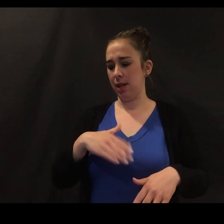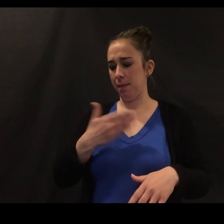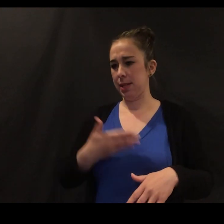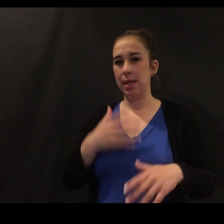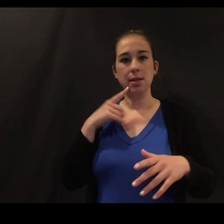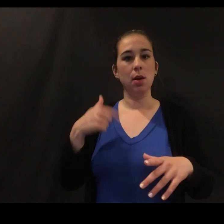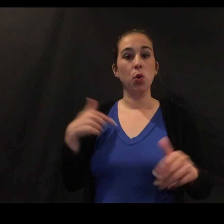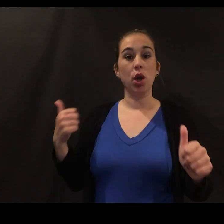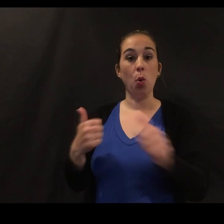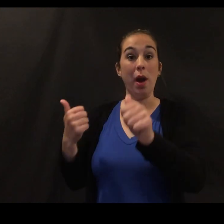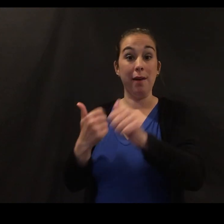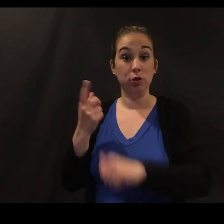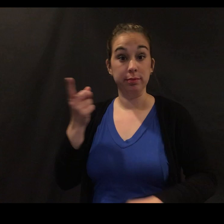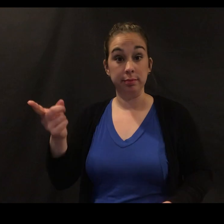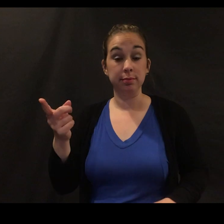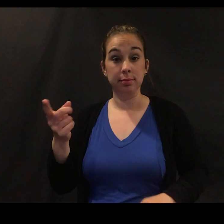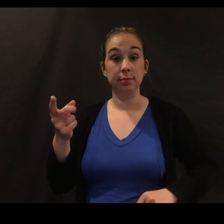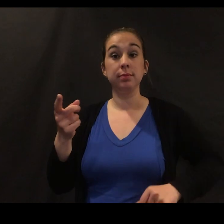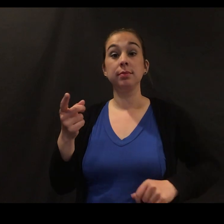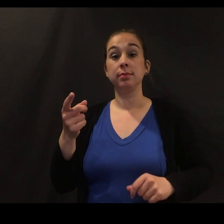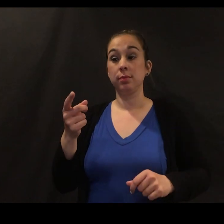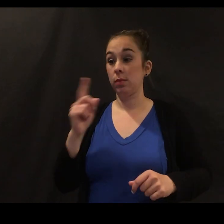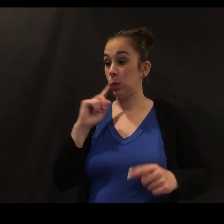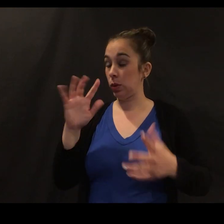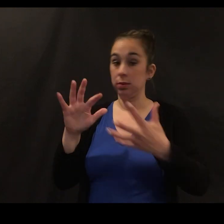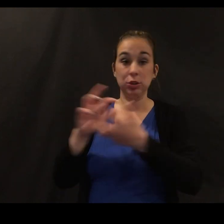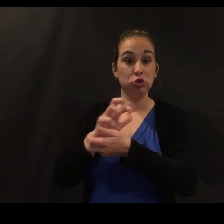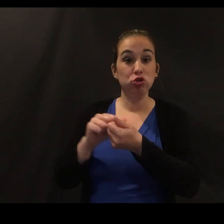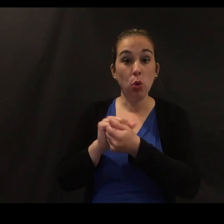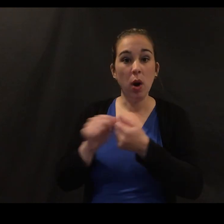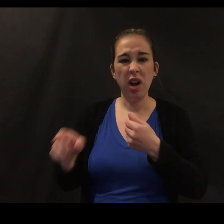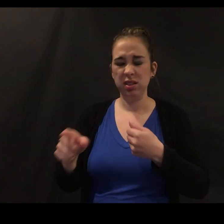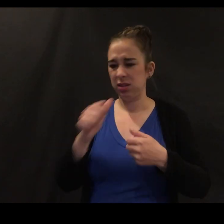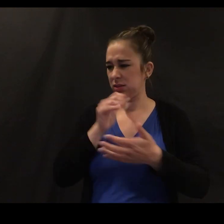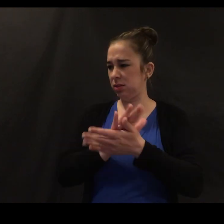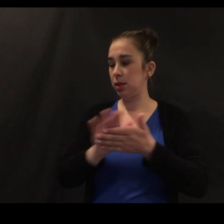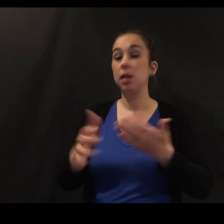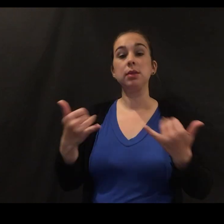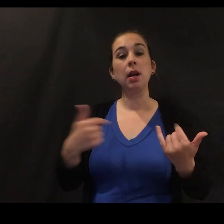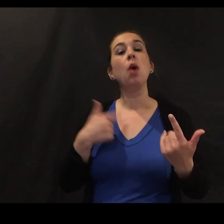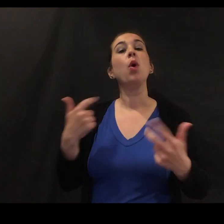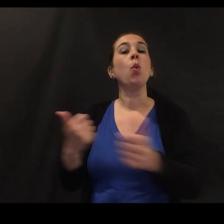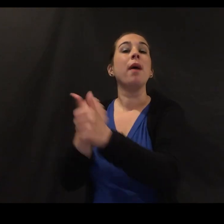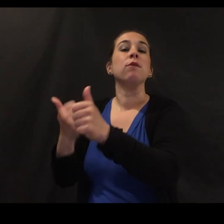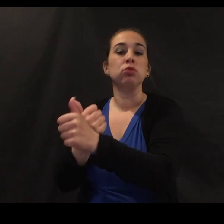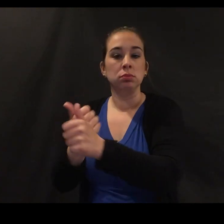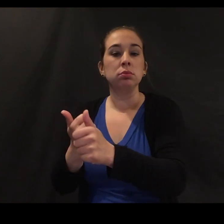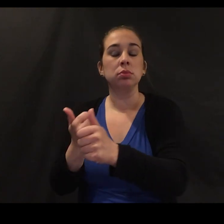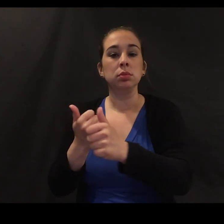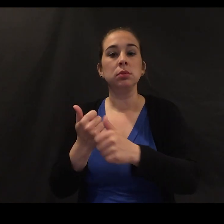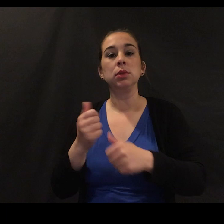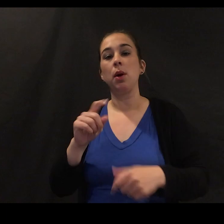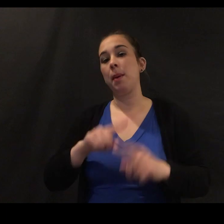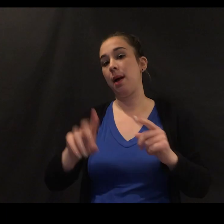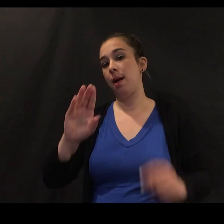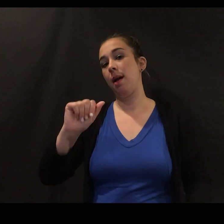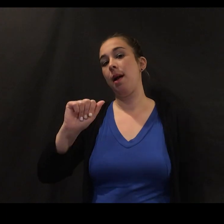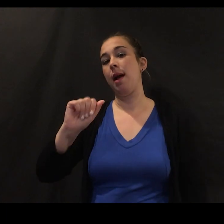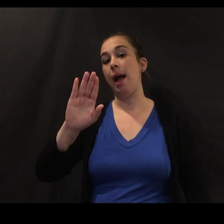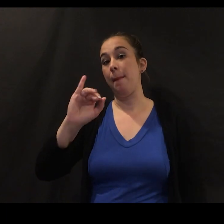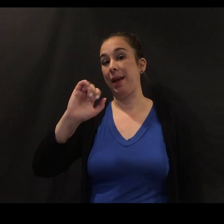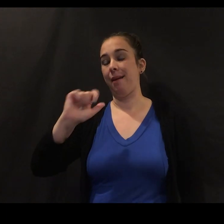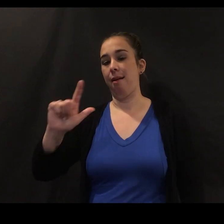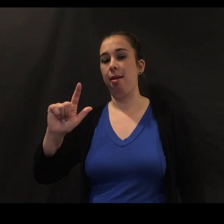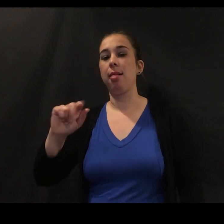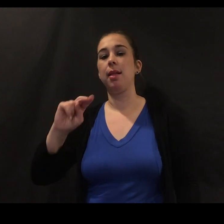We're going to destroy him. He's treated us this way, so now we're going after him." But Abigail, Nabal's